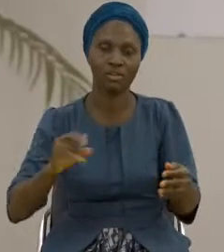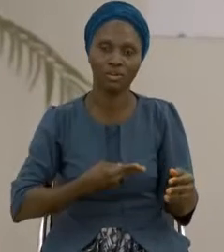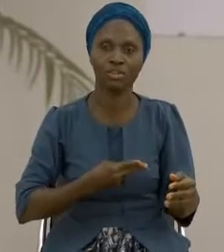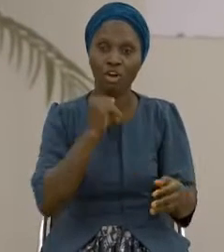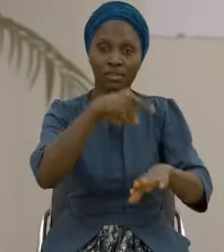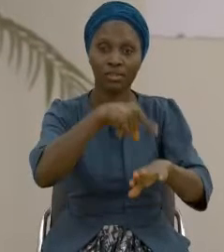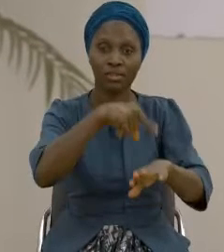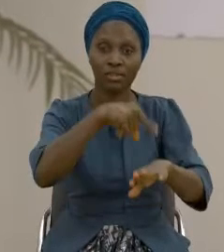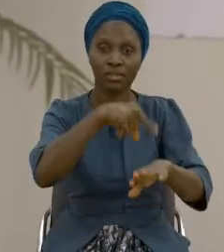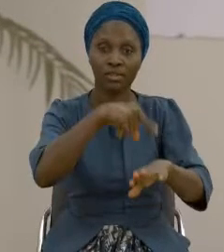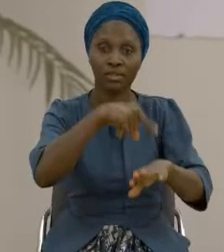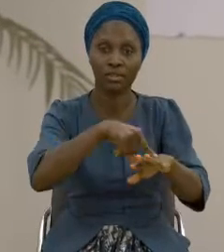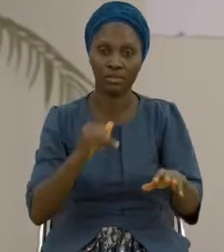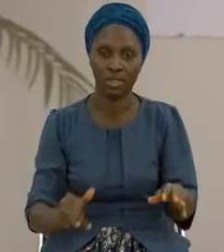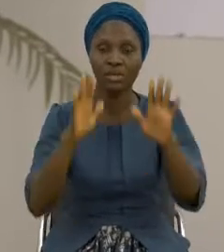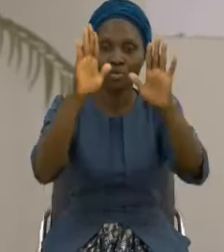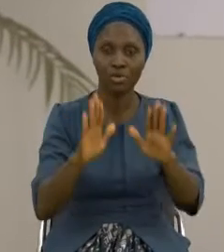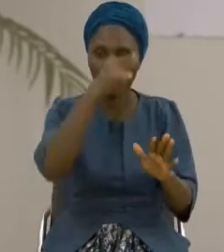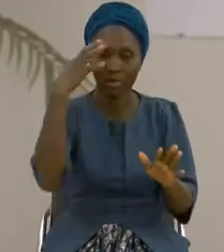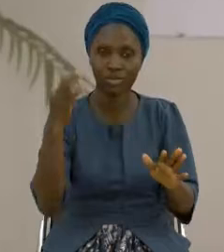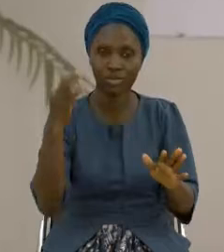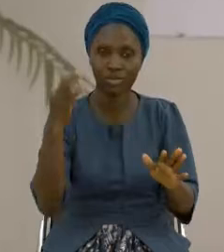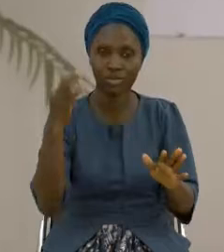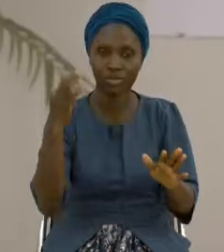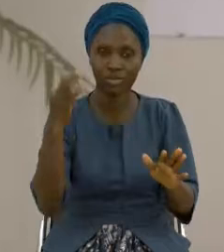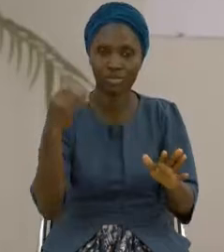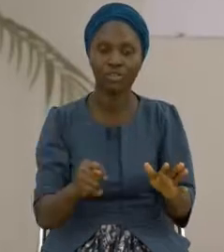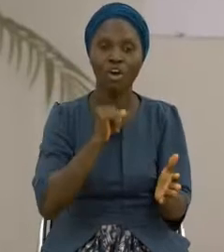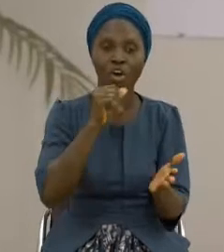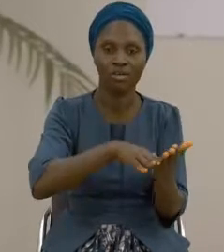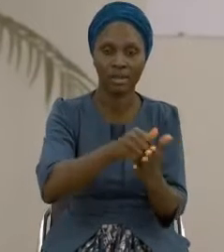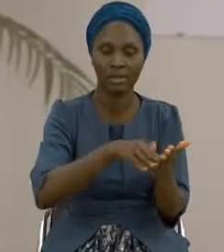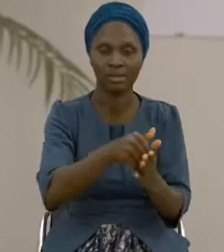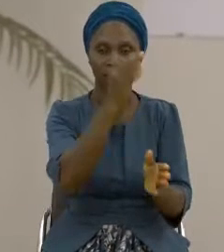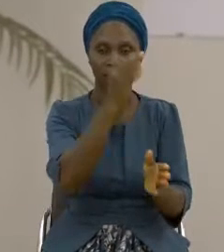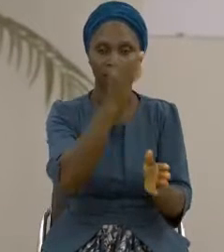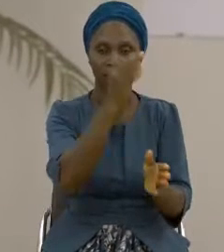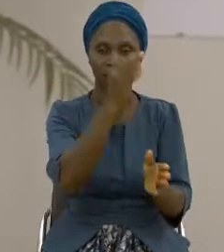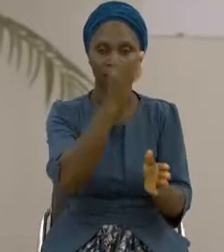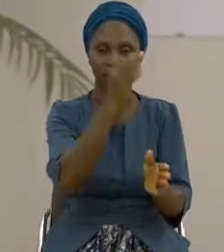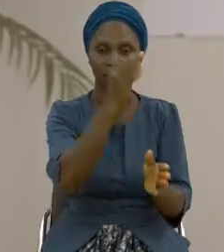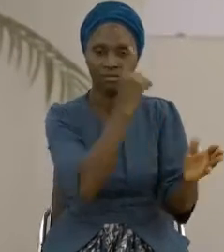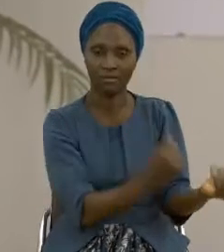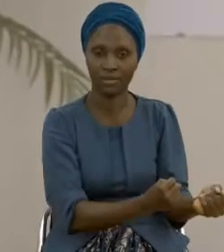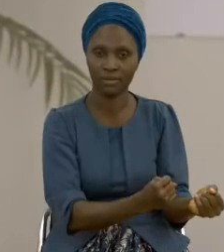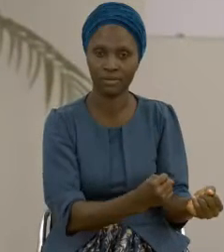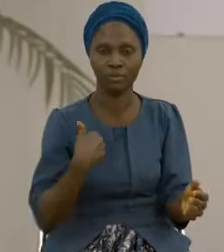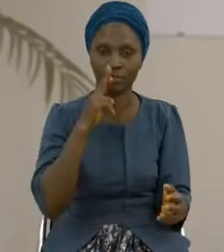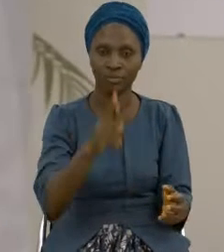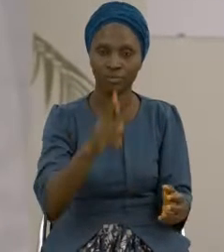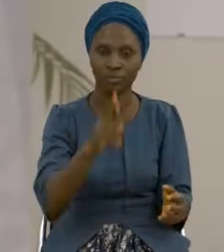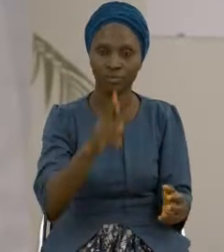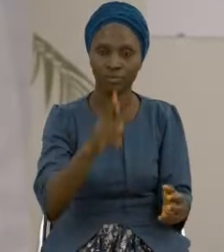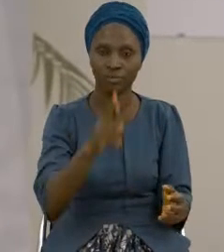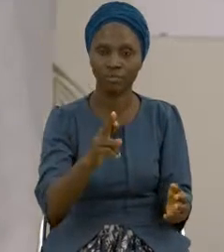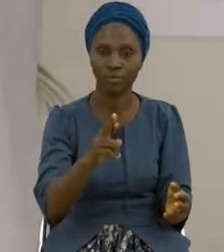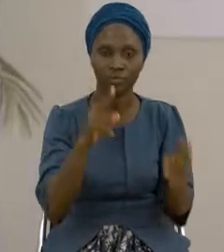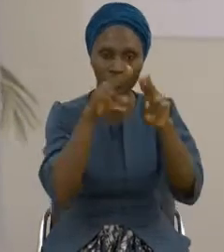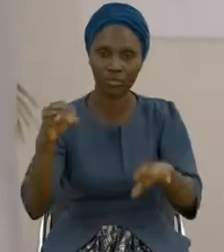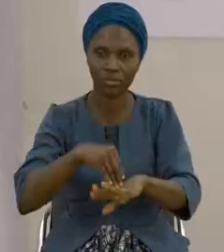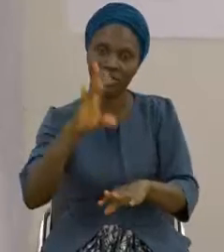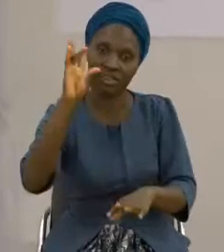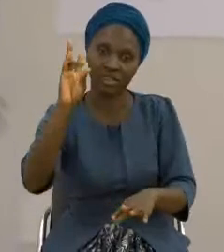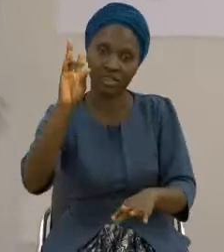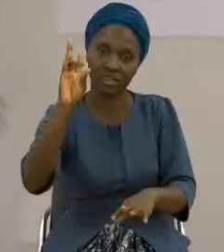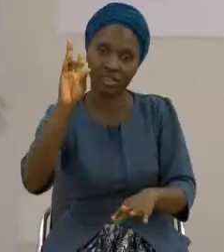unrelenting faith. We're looking at seven things I've told you three. Now we're going to